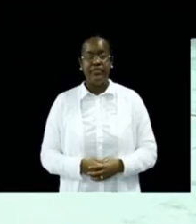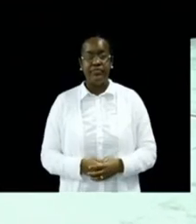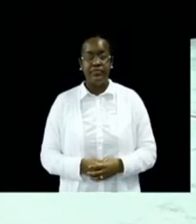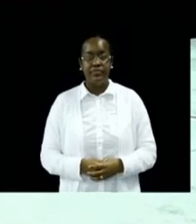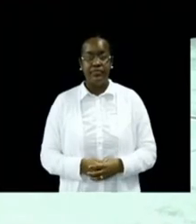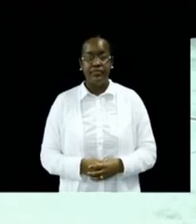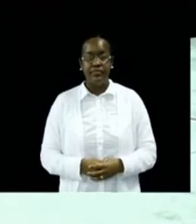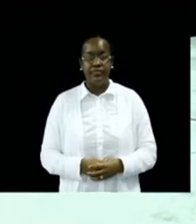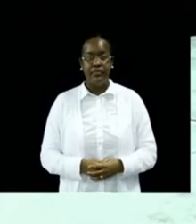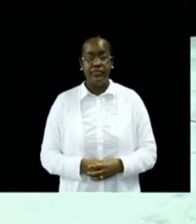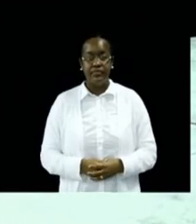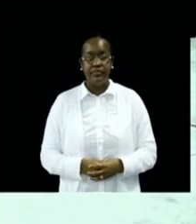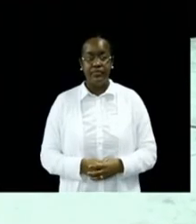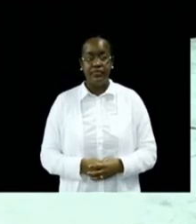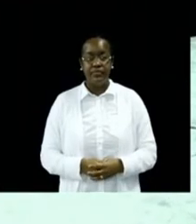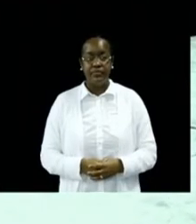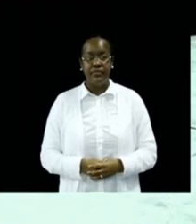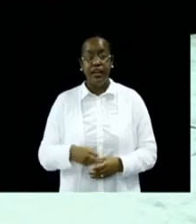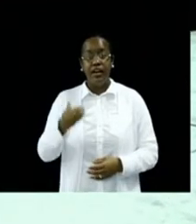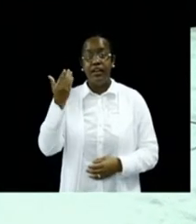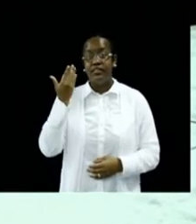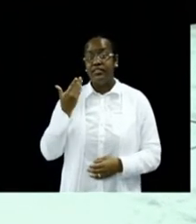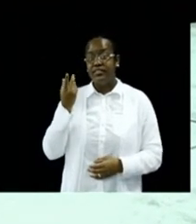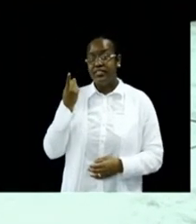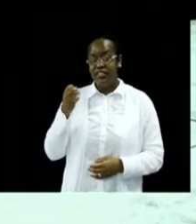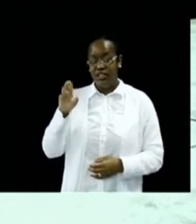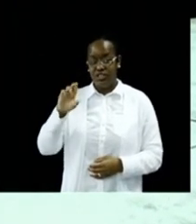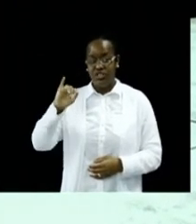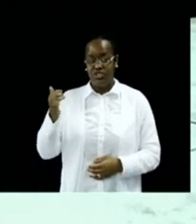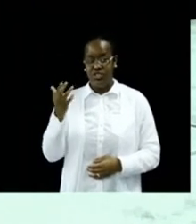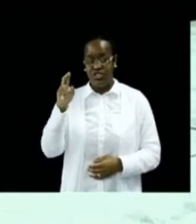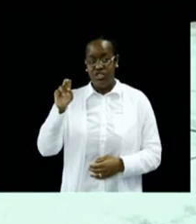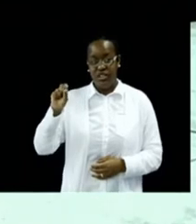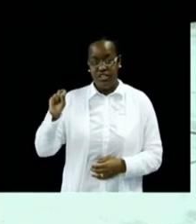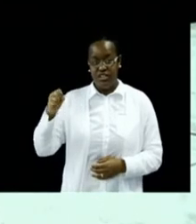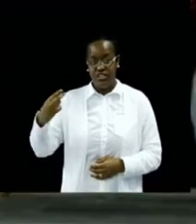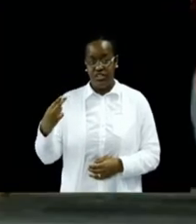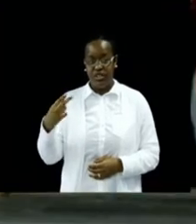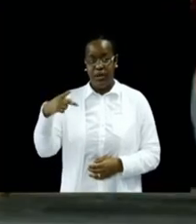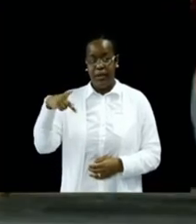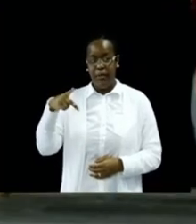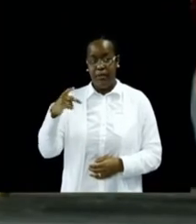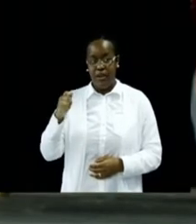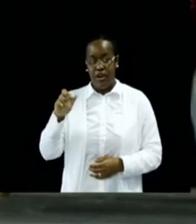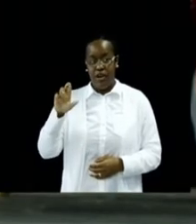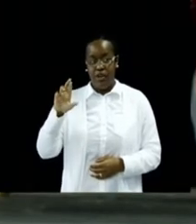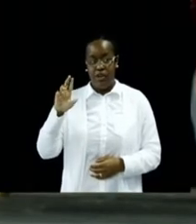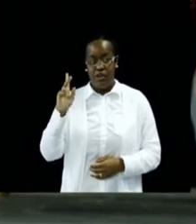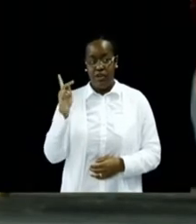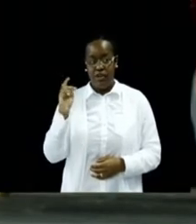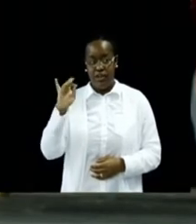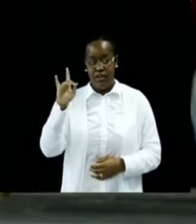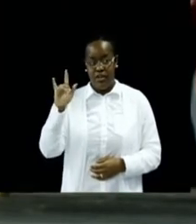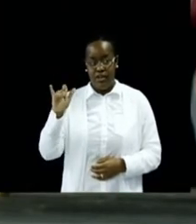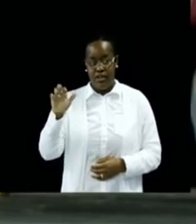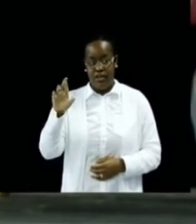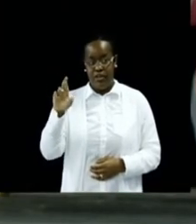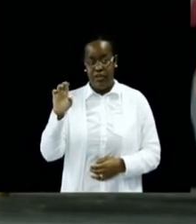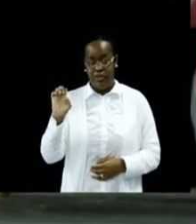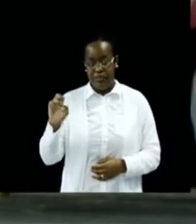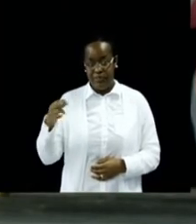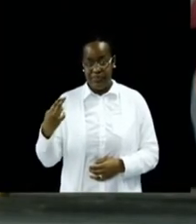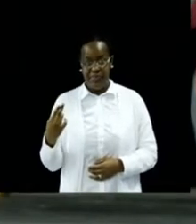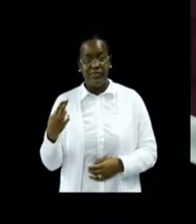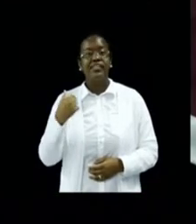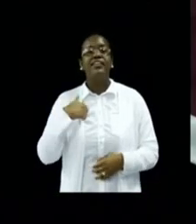family. I'm Dr. George Kier, and I have the distinct honor of serving as Dean of the Barbara Jordan